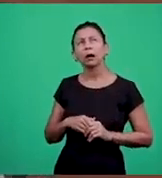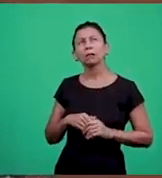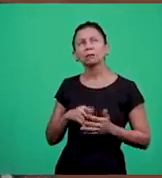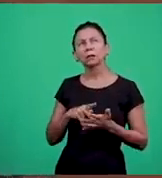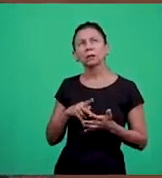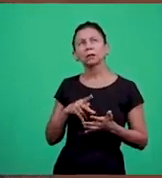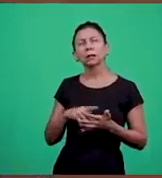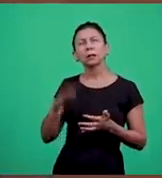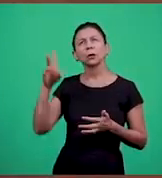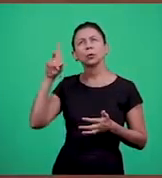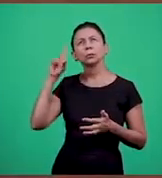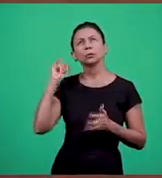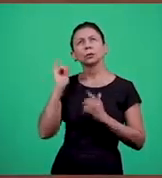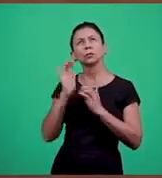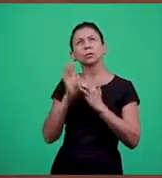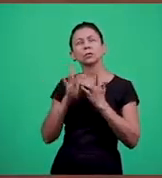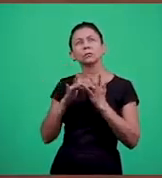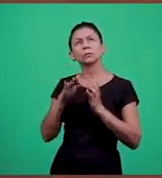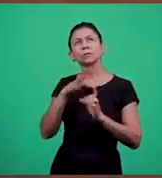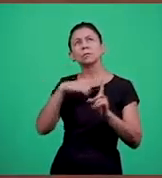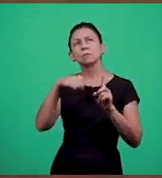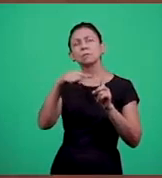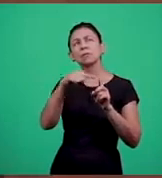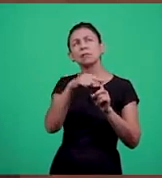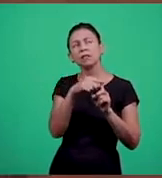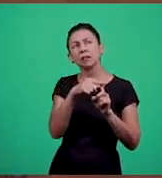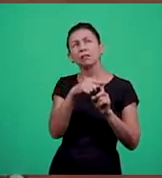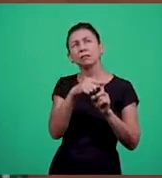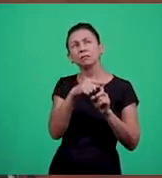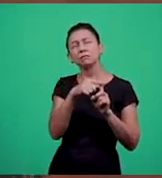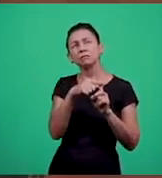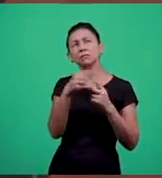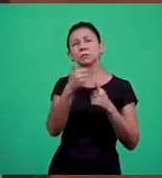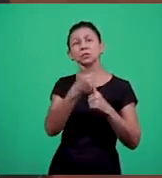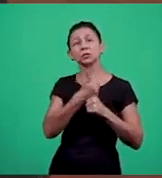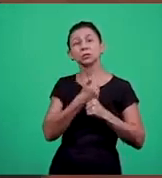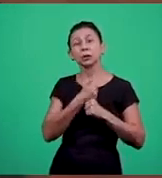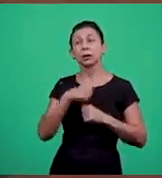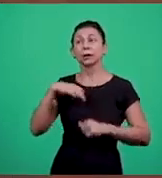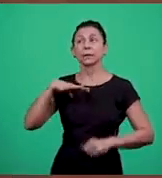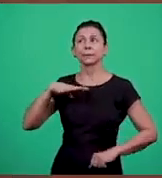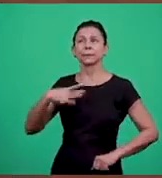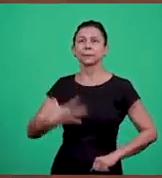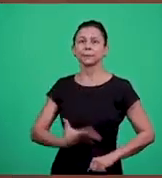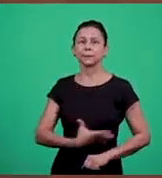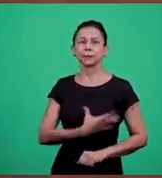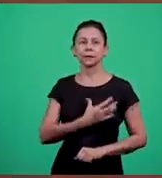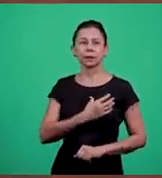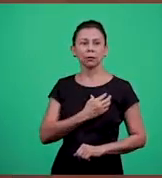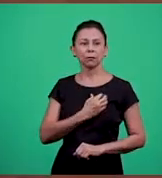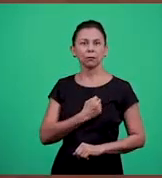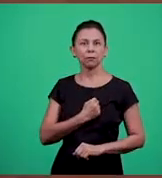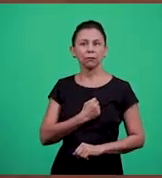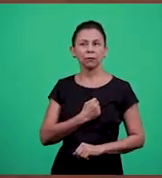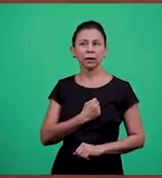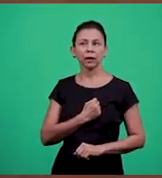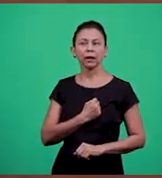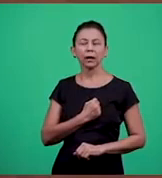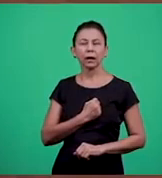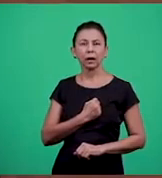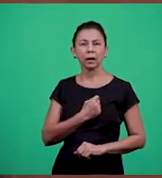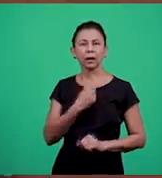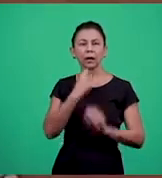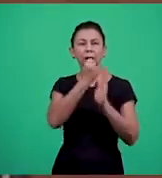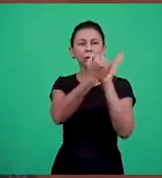how so? Well, the blood of Jesus is powerful. It can deliver us, protect us. And when we pray by the blood